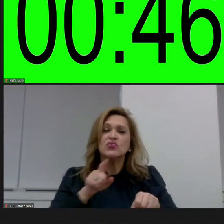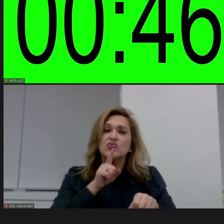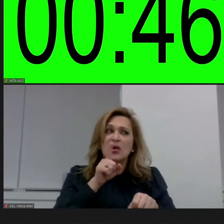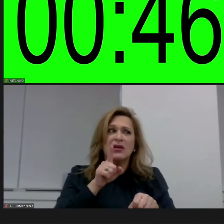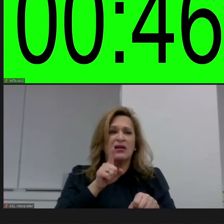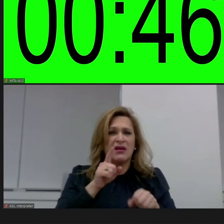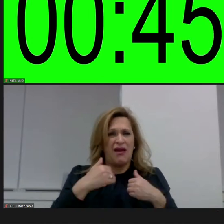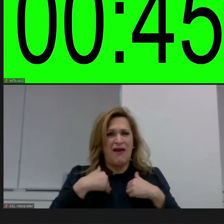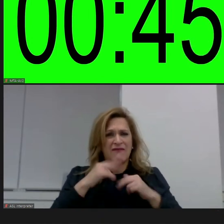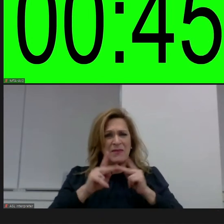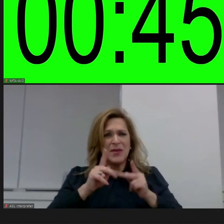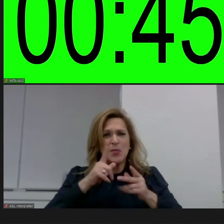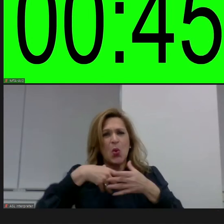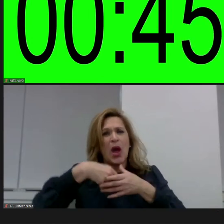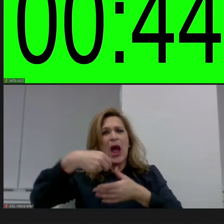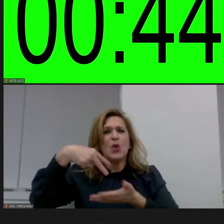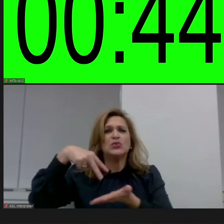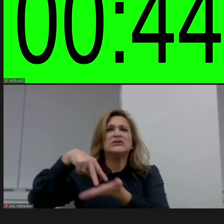booths full time. Thank you.